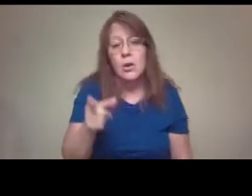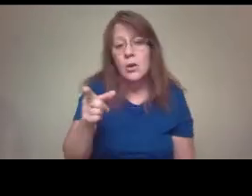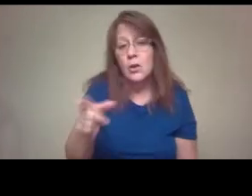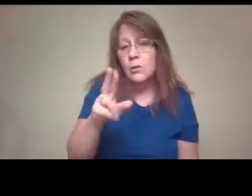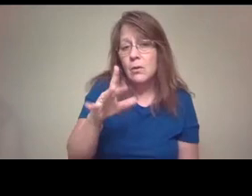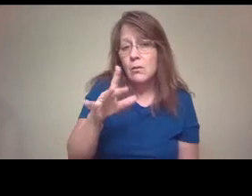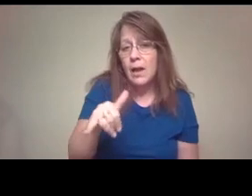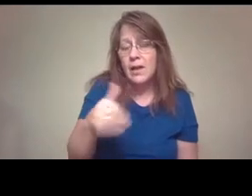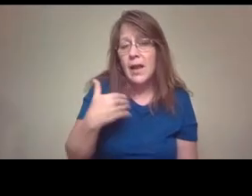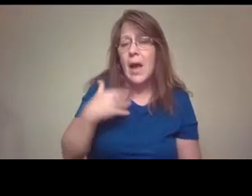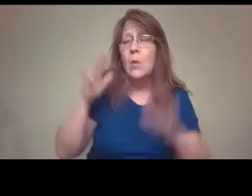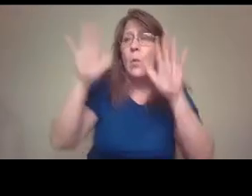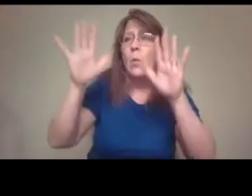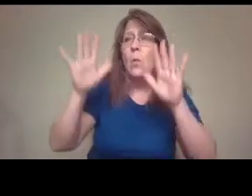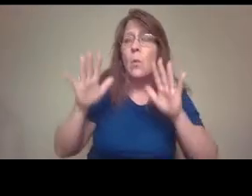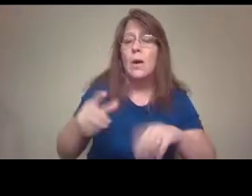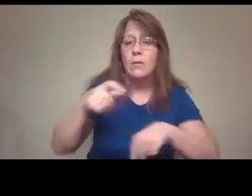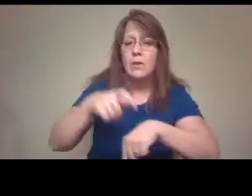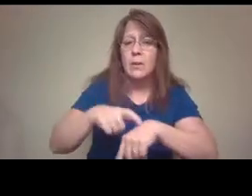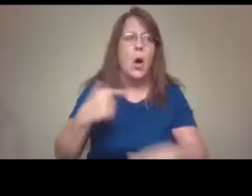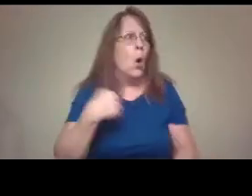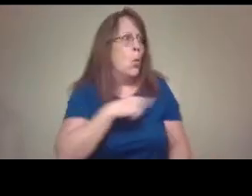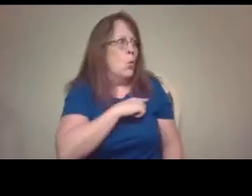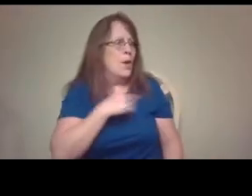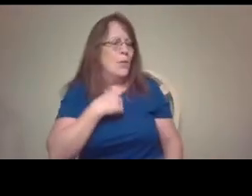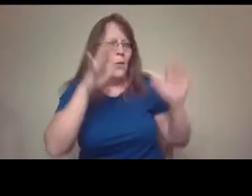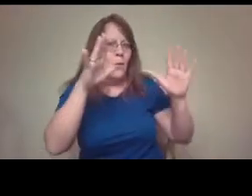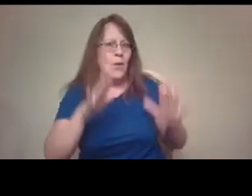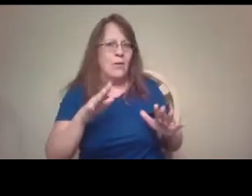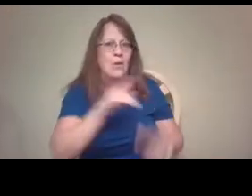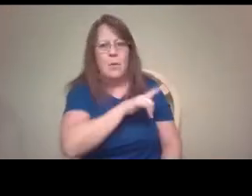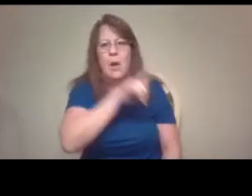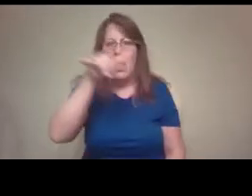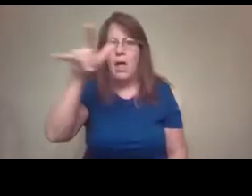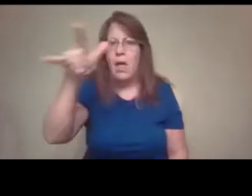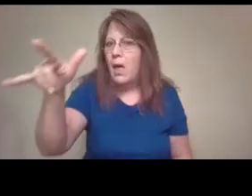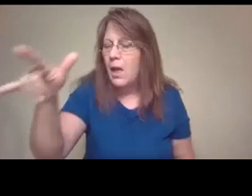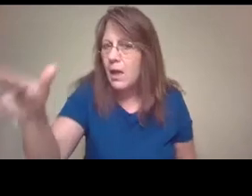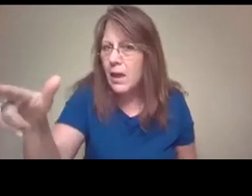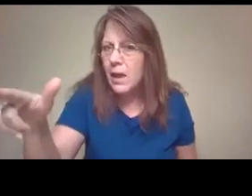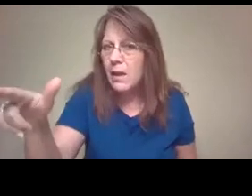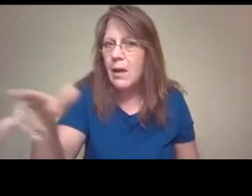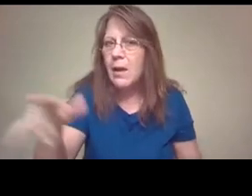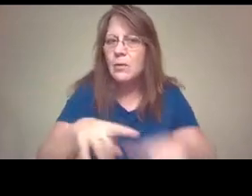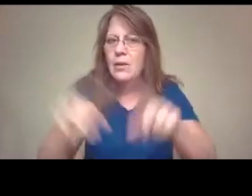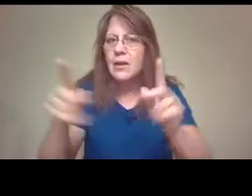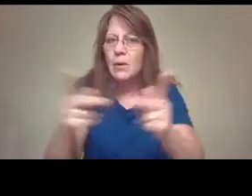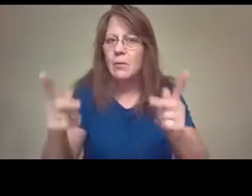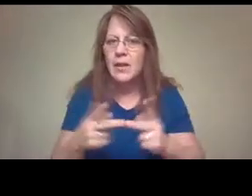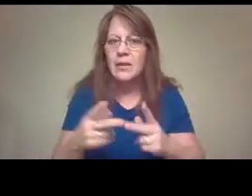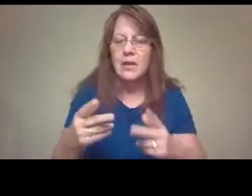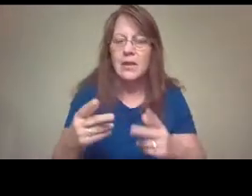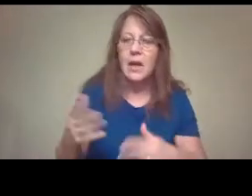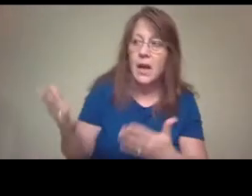adventures. Oh, they were wonderful. Once we flew back in time. We had breakfast twice that day. Sadness. It